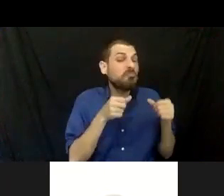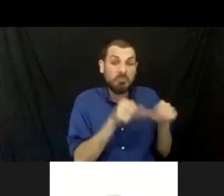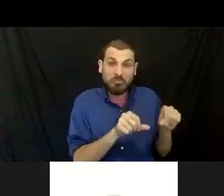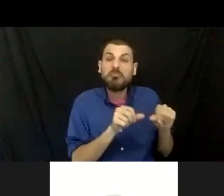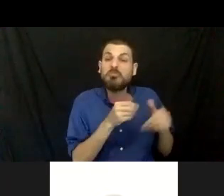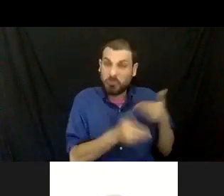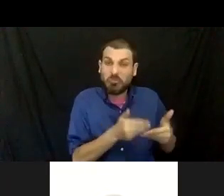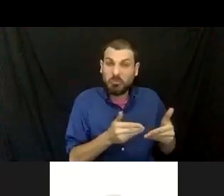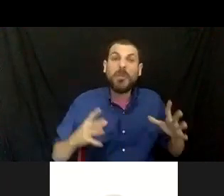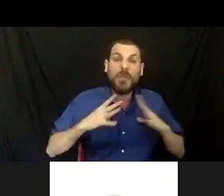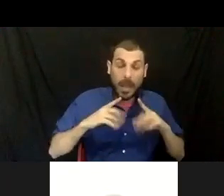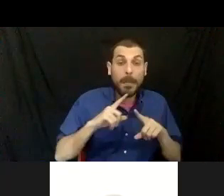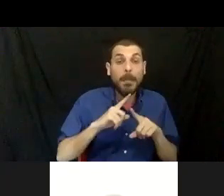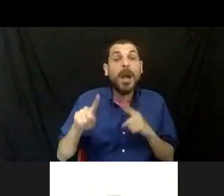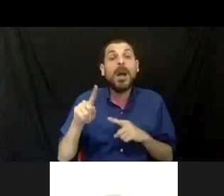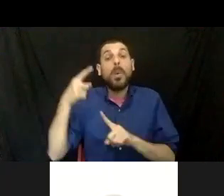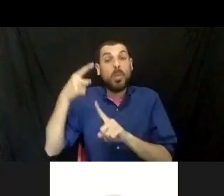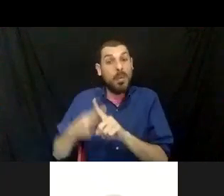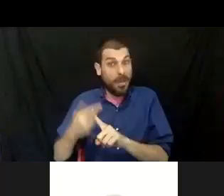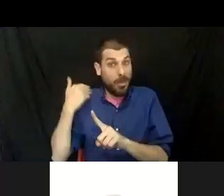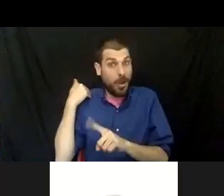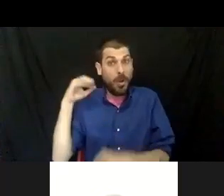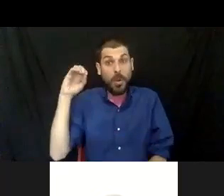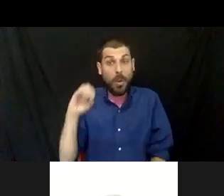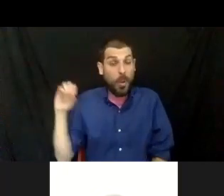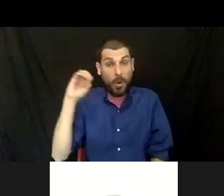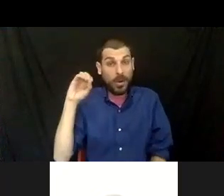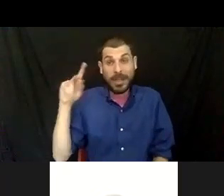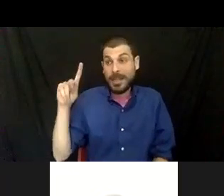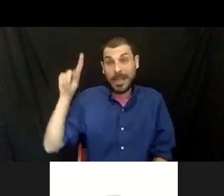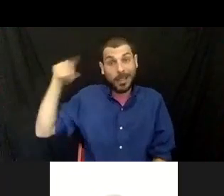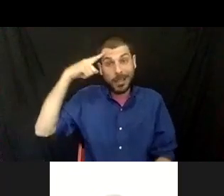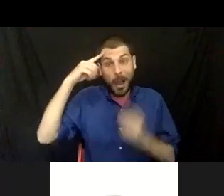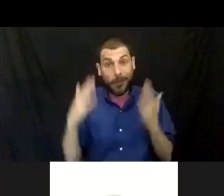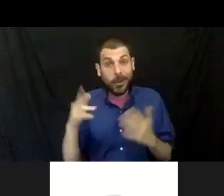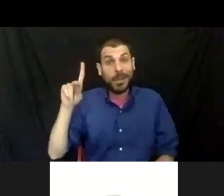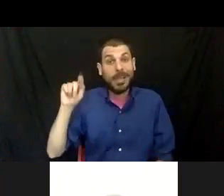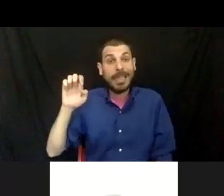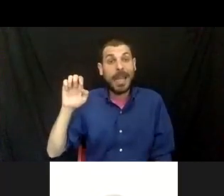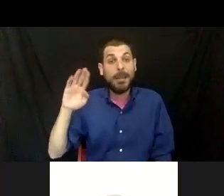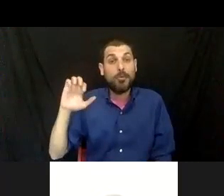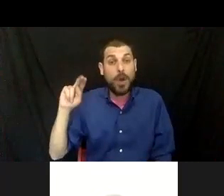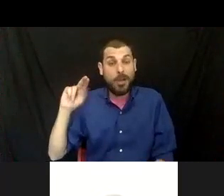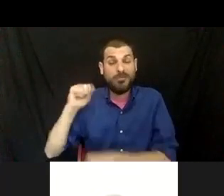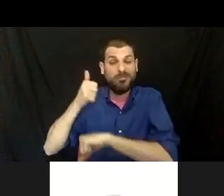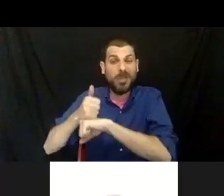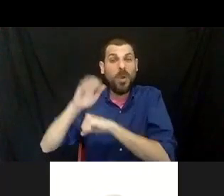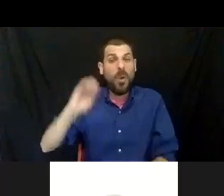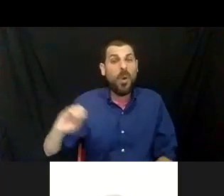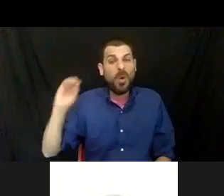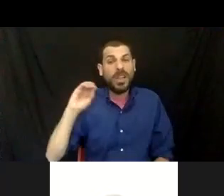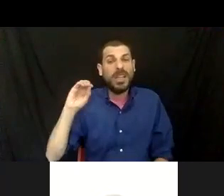ago, Governor Kate Brown issued Oregon Executive Order 20-18. And with some exceptions,